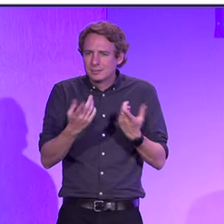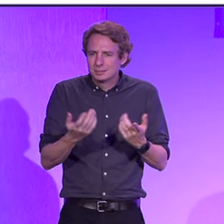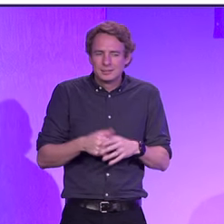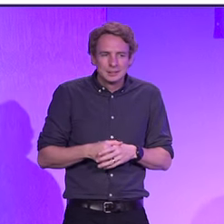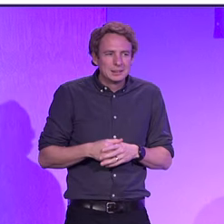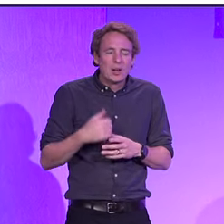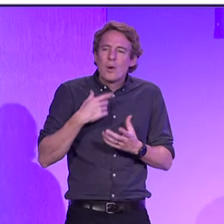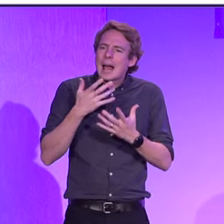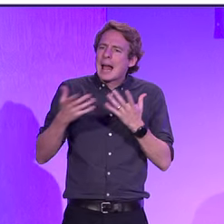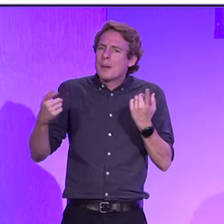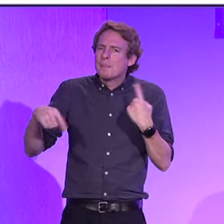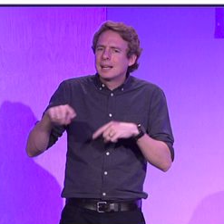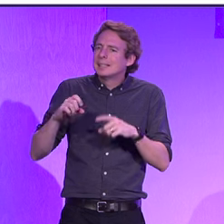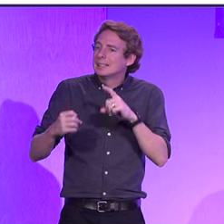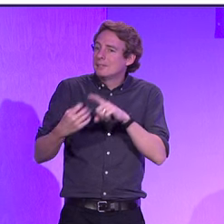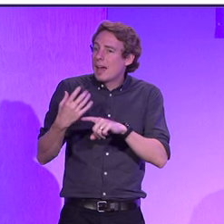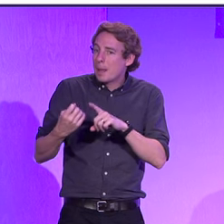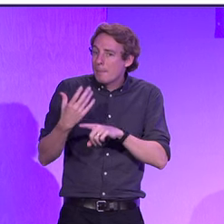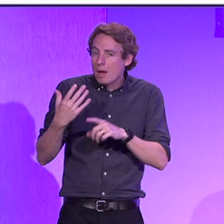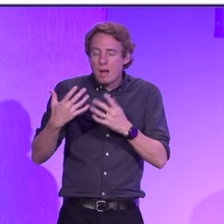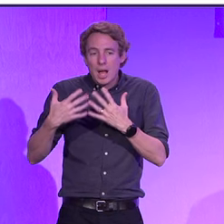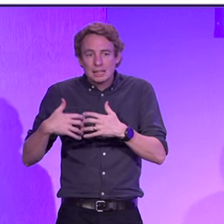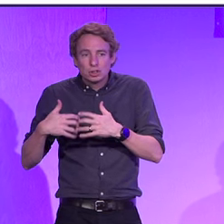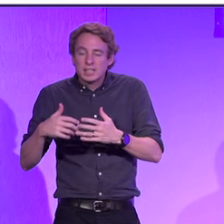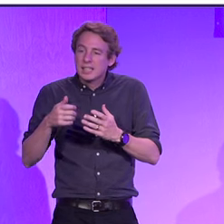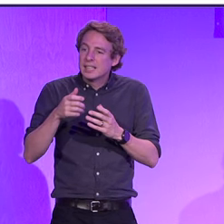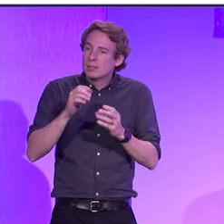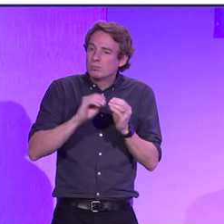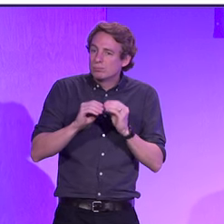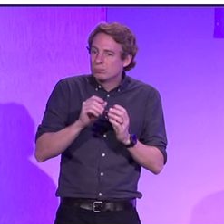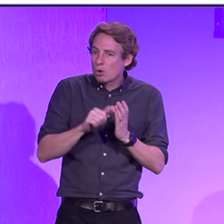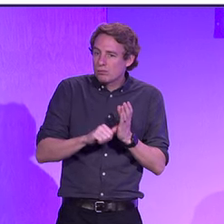how many people in here are developers, engineers, programmers?